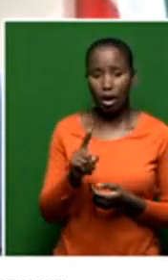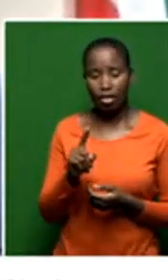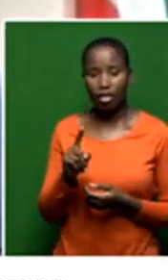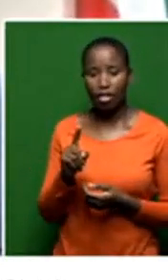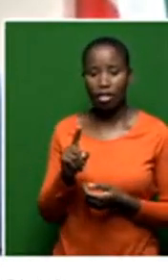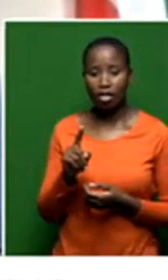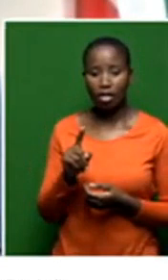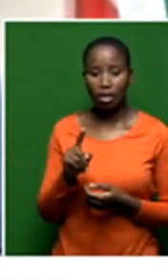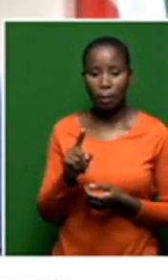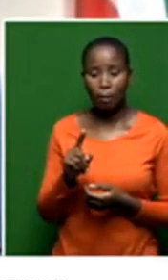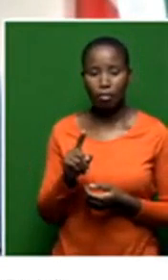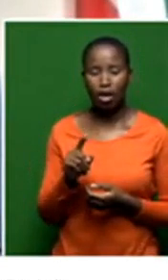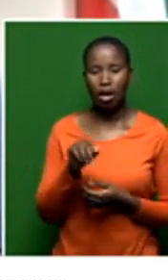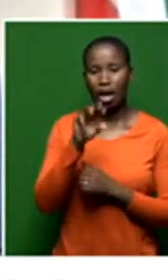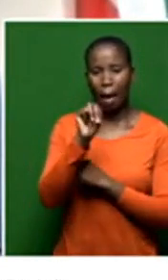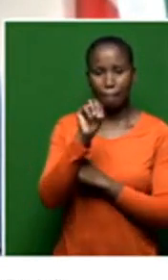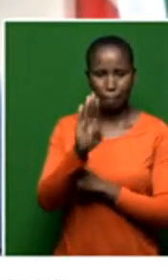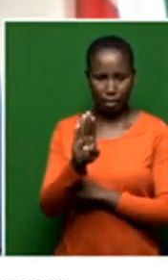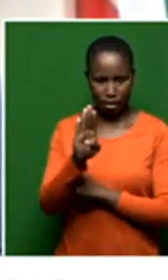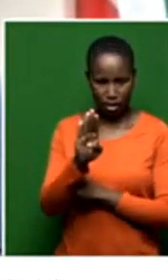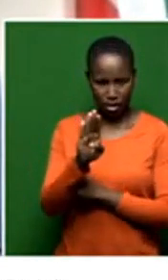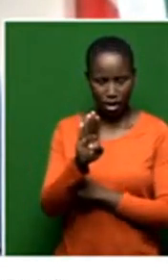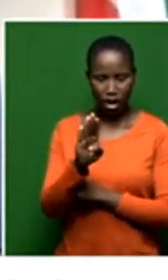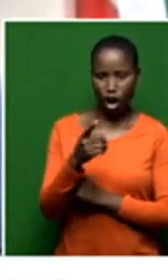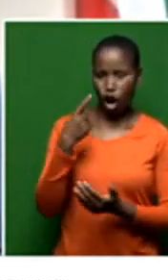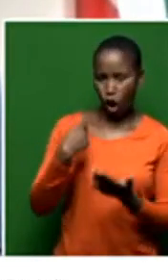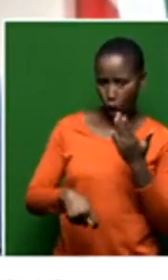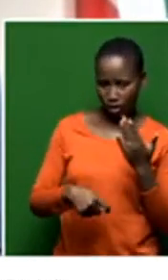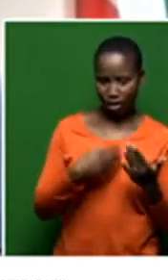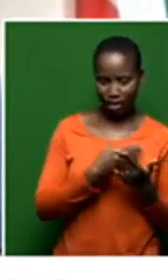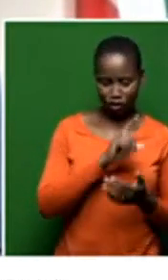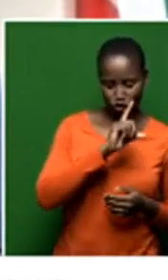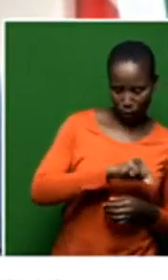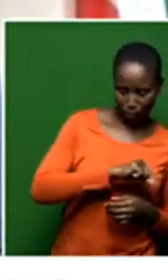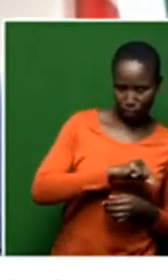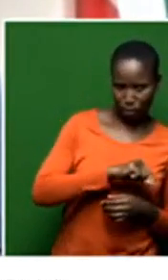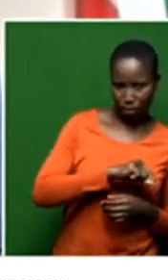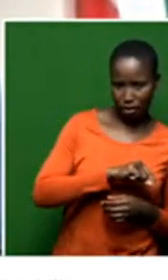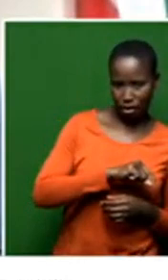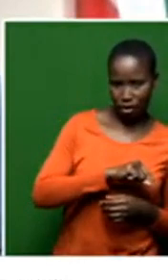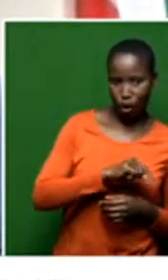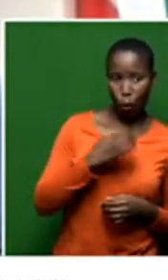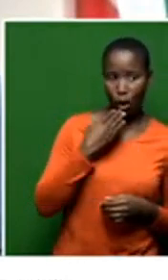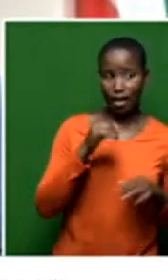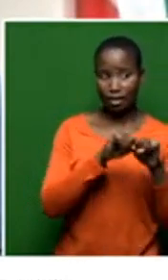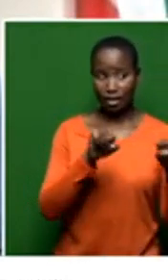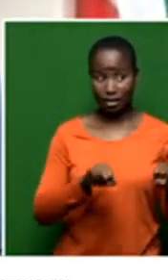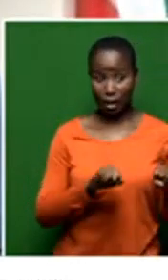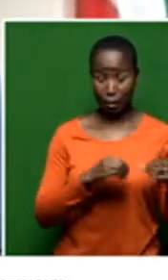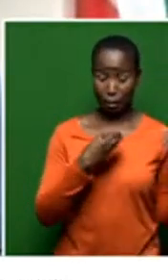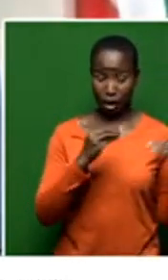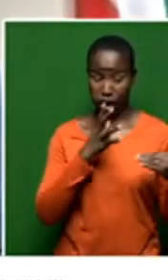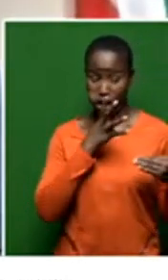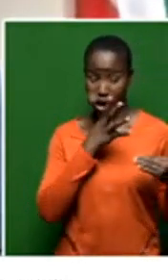cost per megabyte generation is a bit better than what it is when the system is constrained as it has